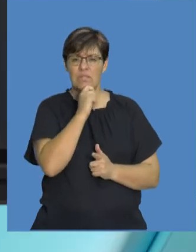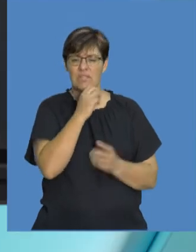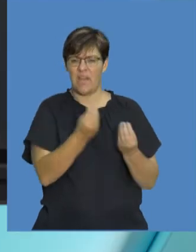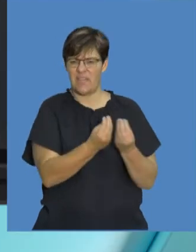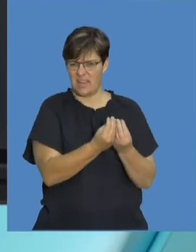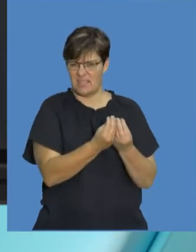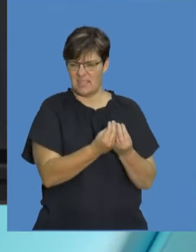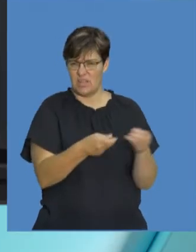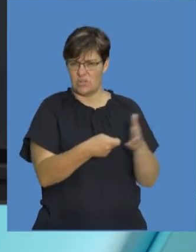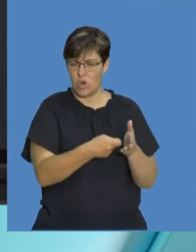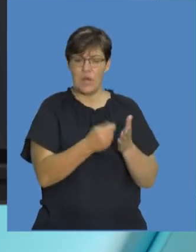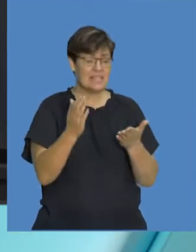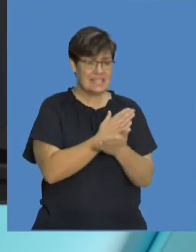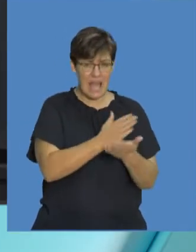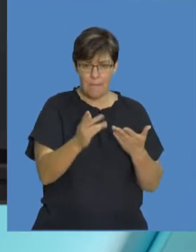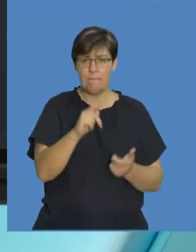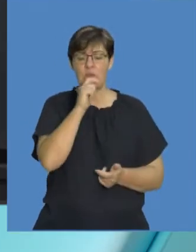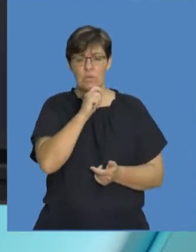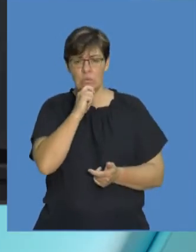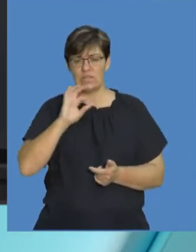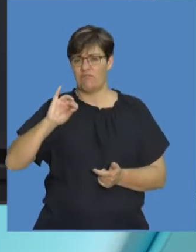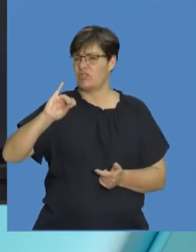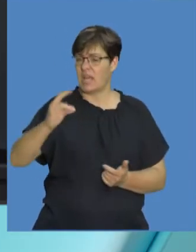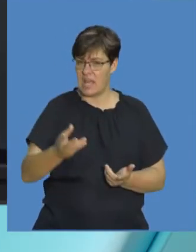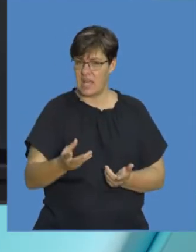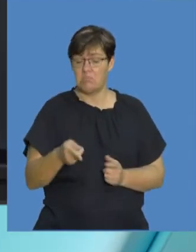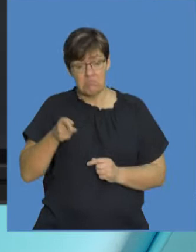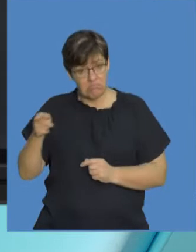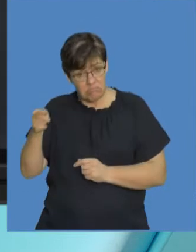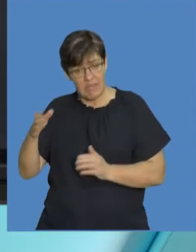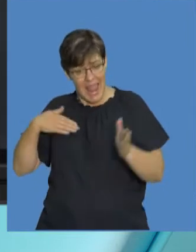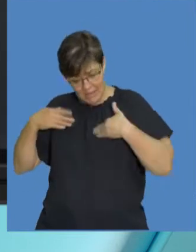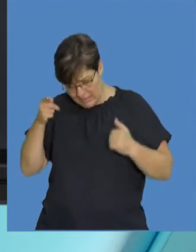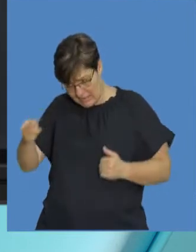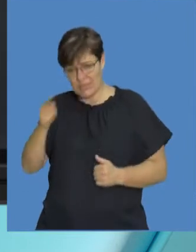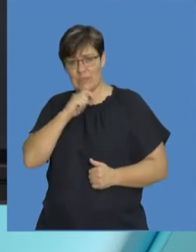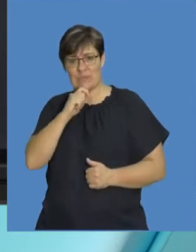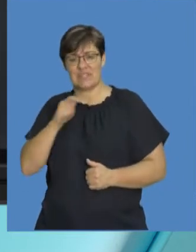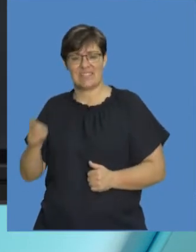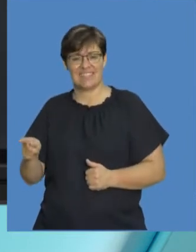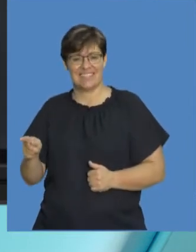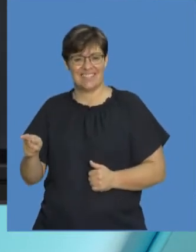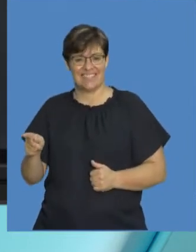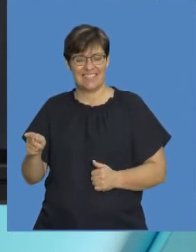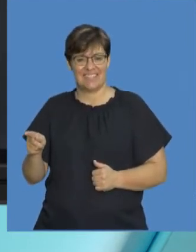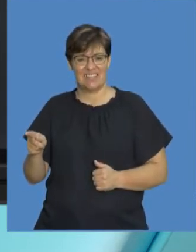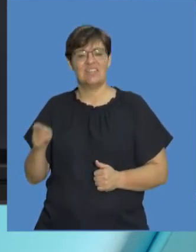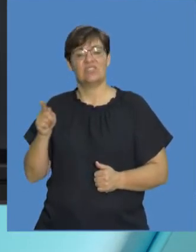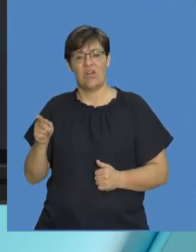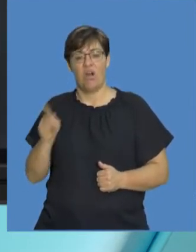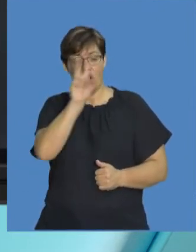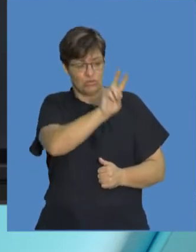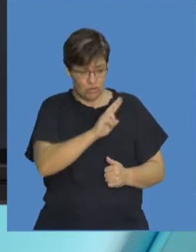may be possible that some of the consumables that you are using are being used by the admin section. So